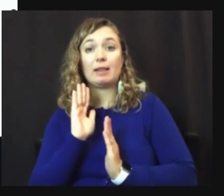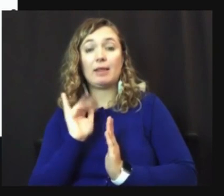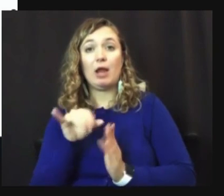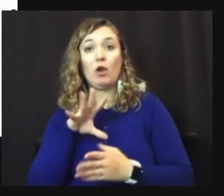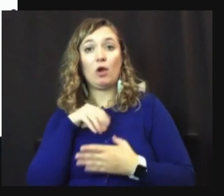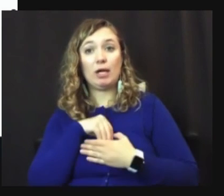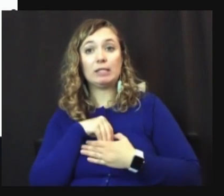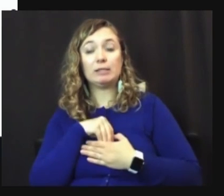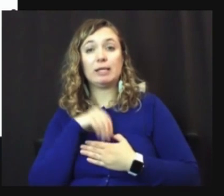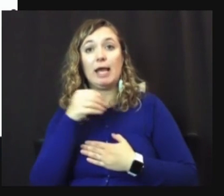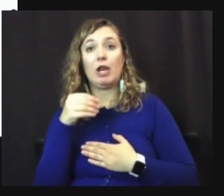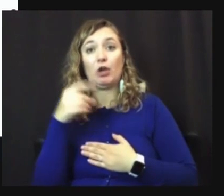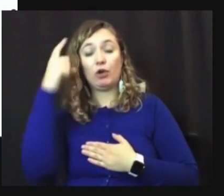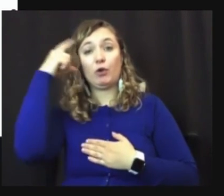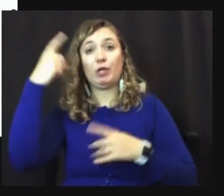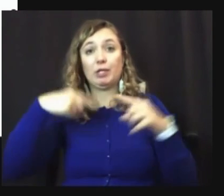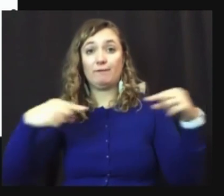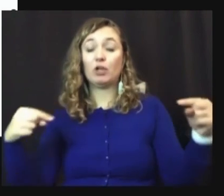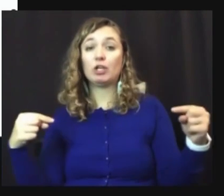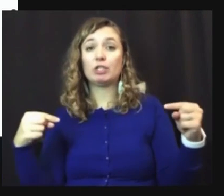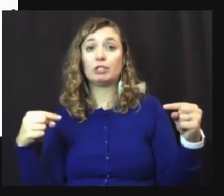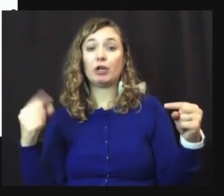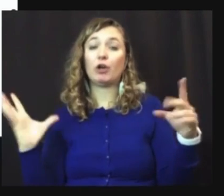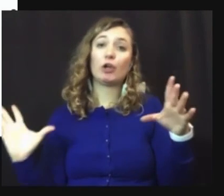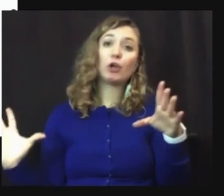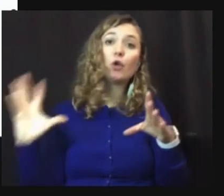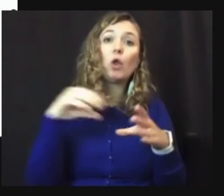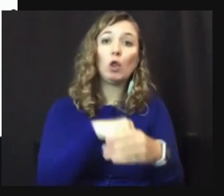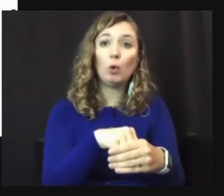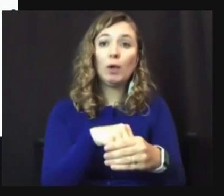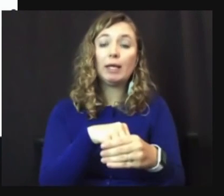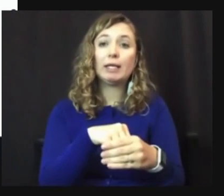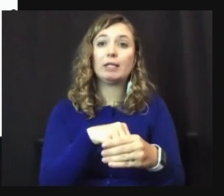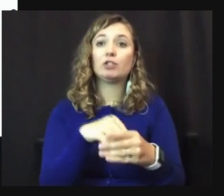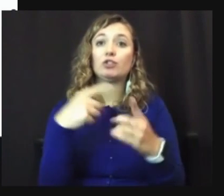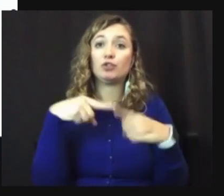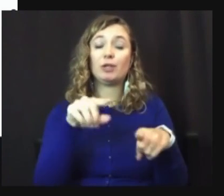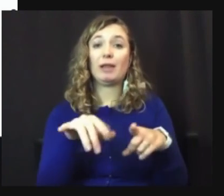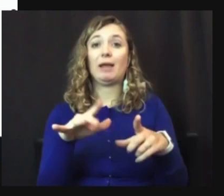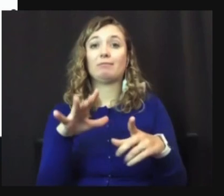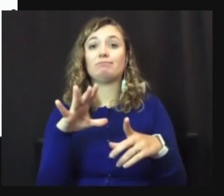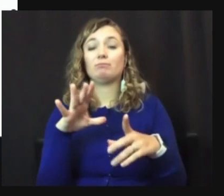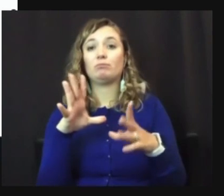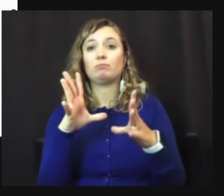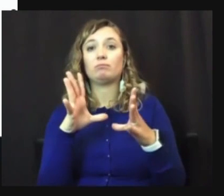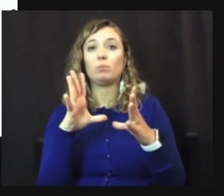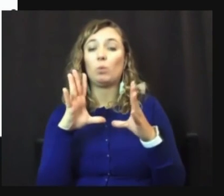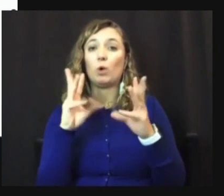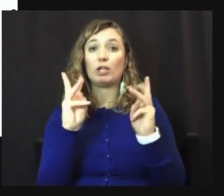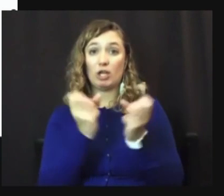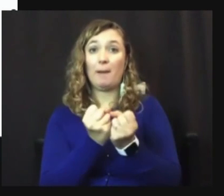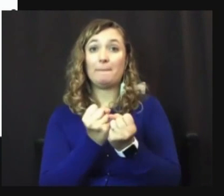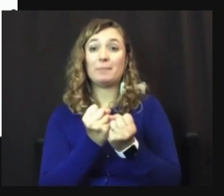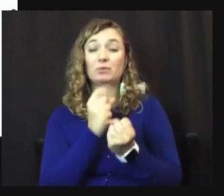and neurodiversity get included in those workshops is a great way to